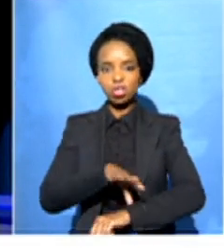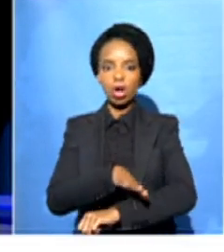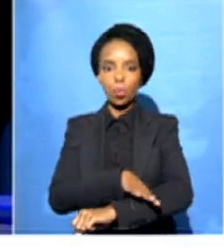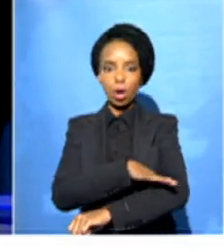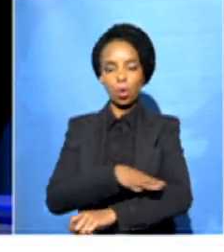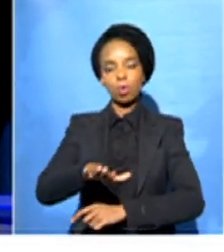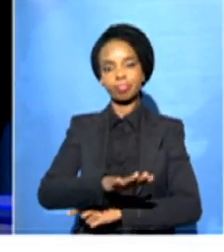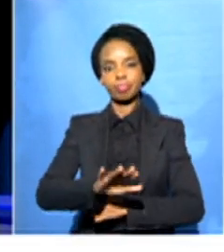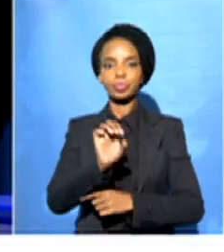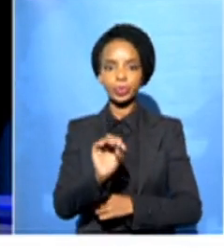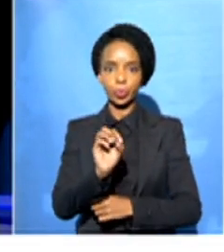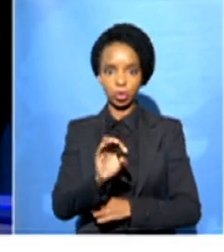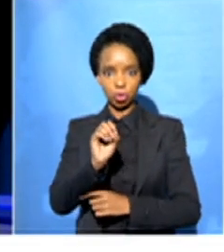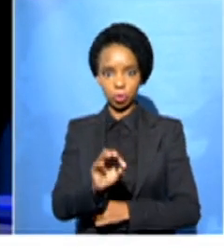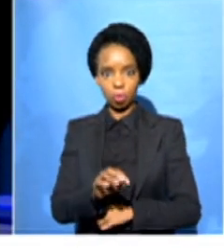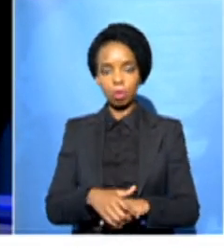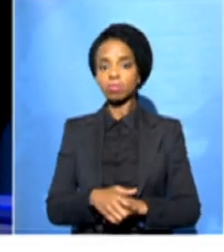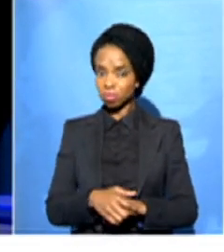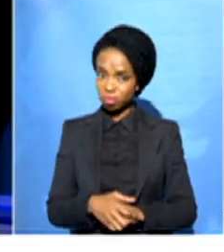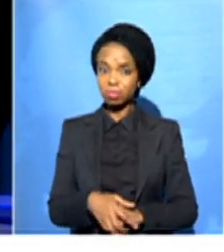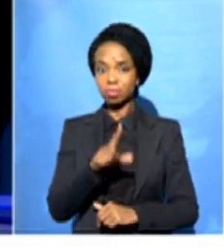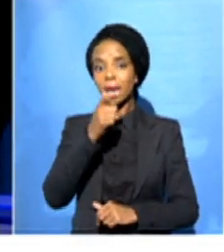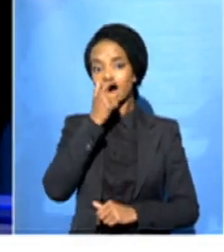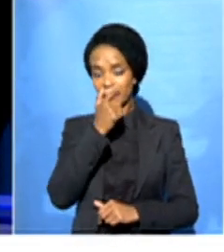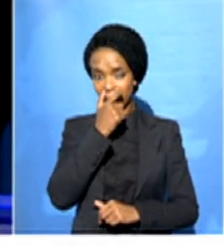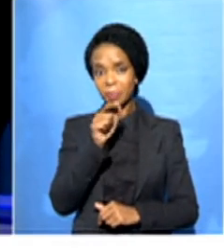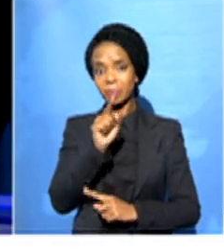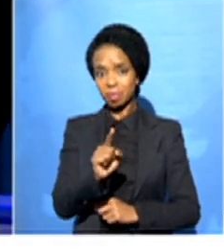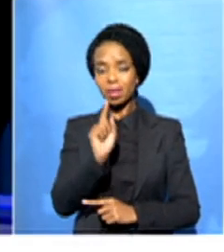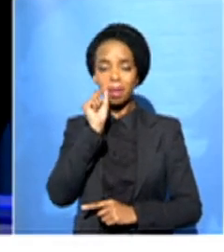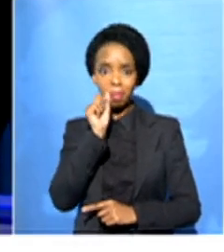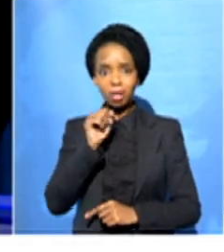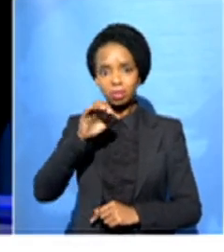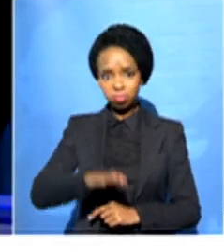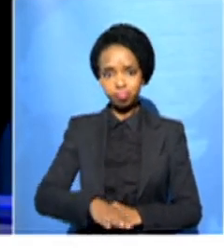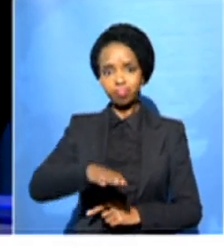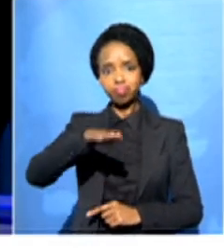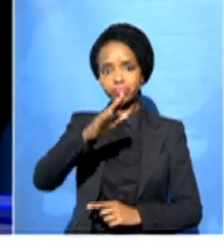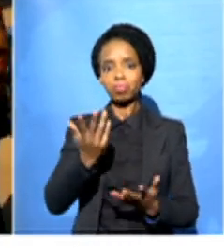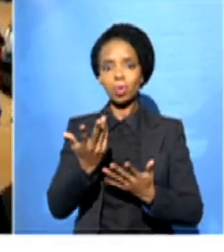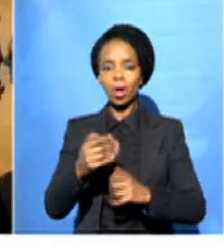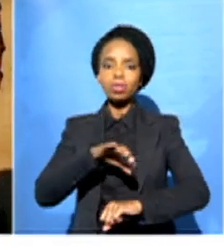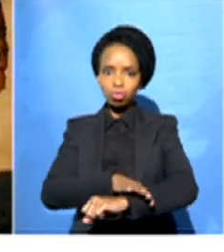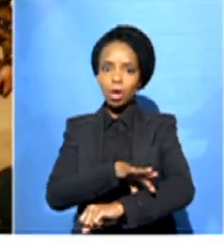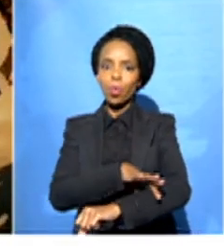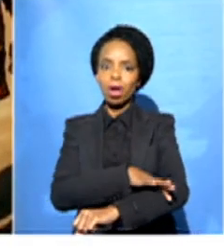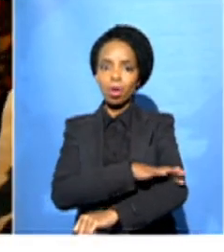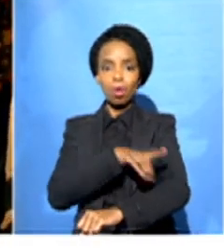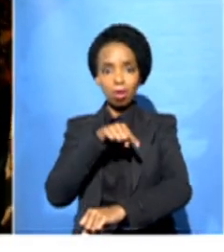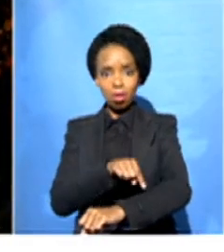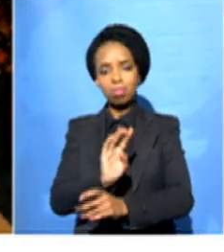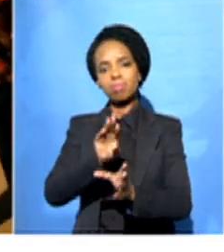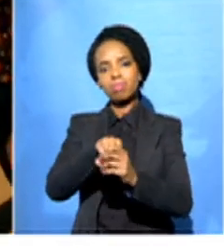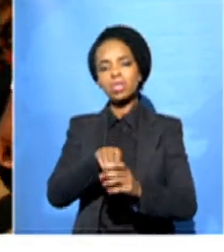mean, he's a man who grew up in Shawelo, and that's his home ground. Shawelo is part of